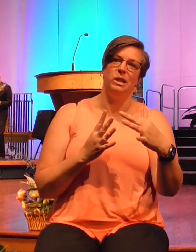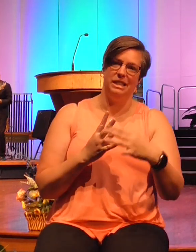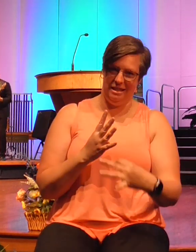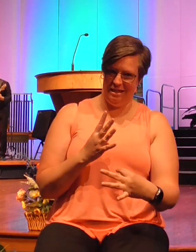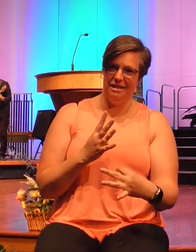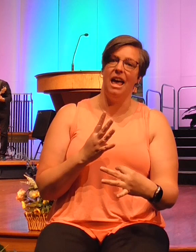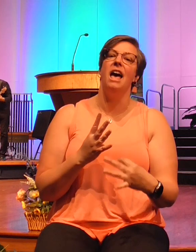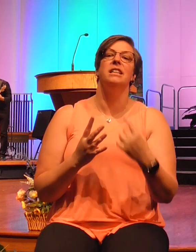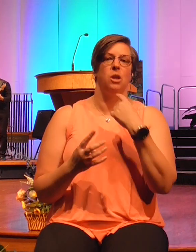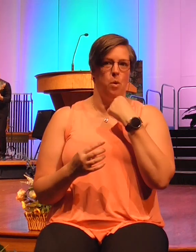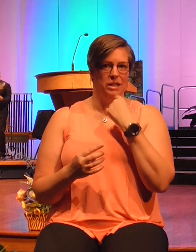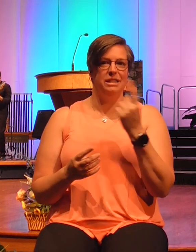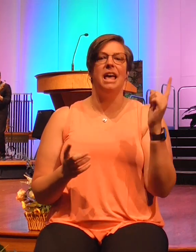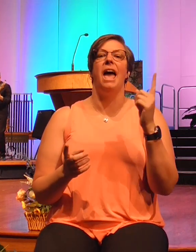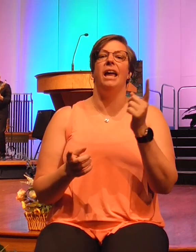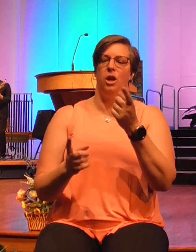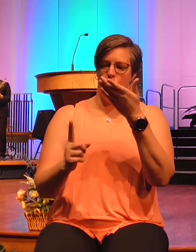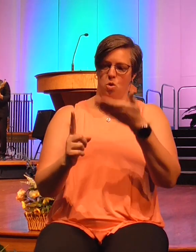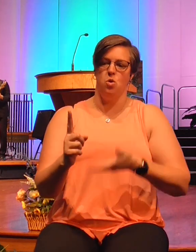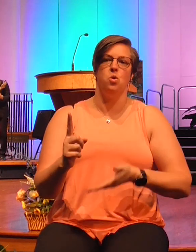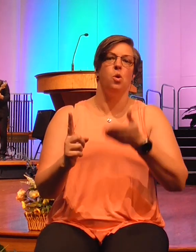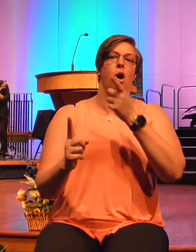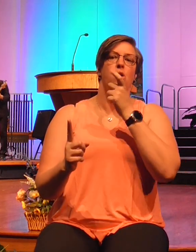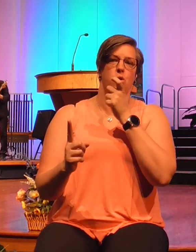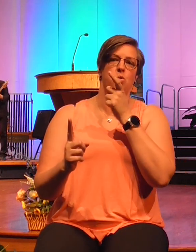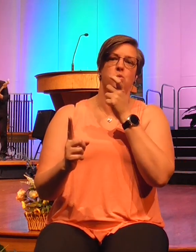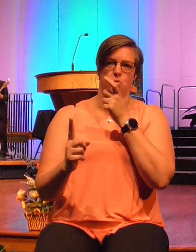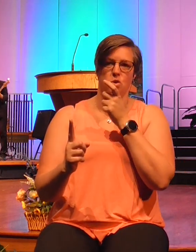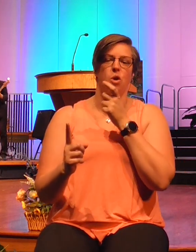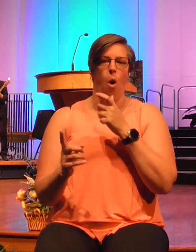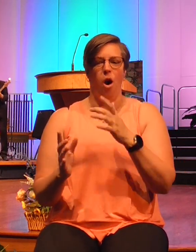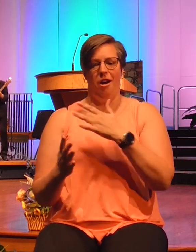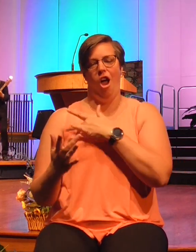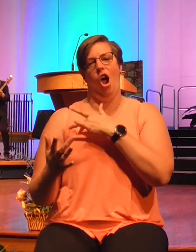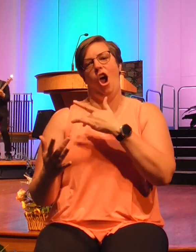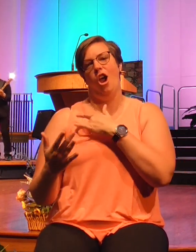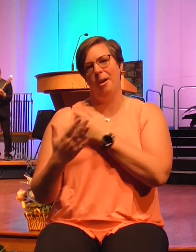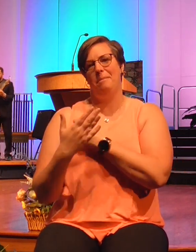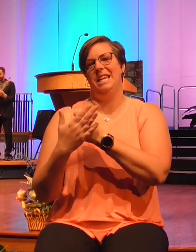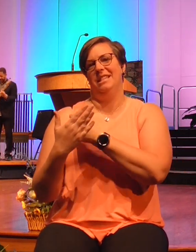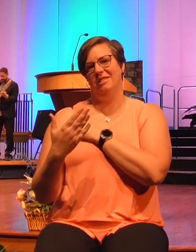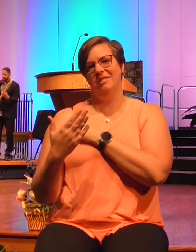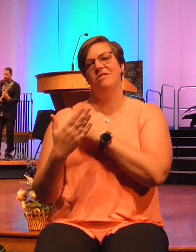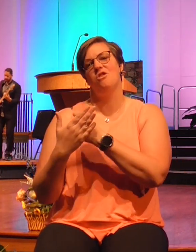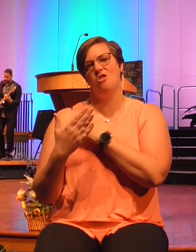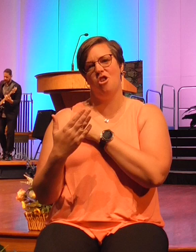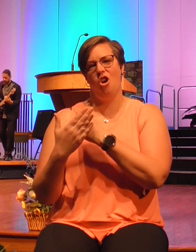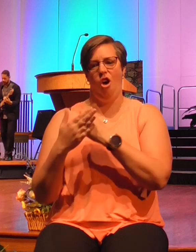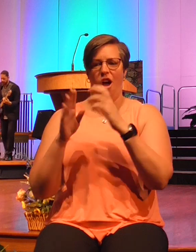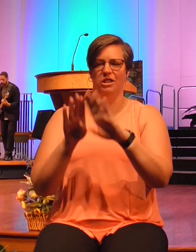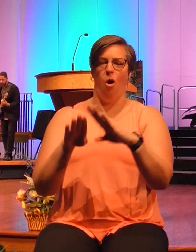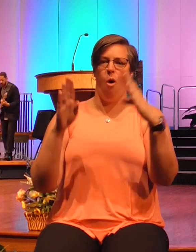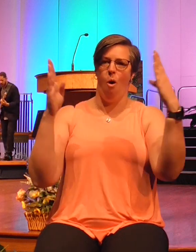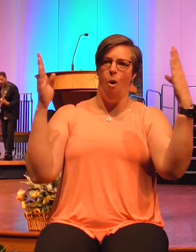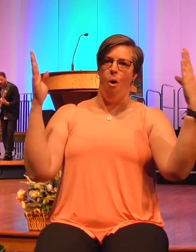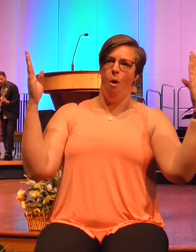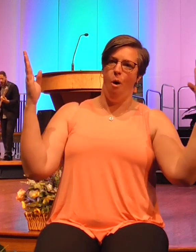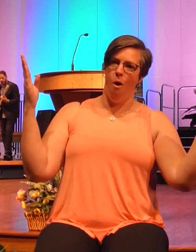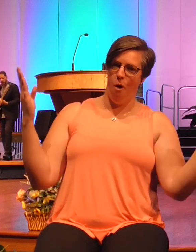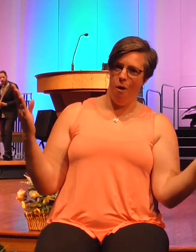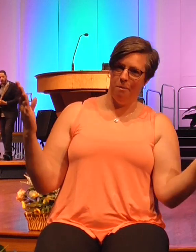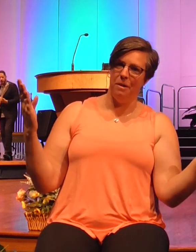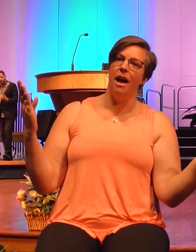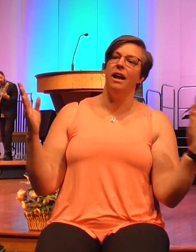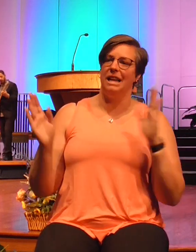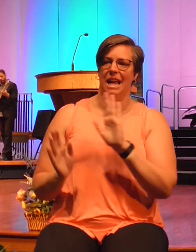make say what you are and who your heart beats for. It's an open